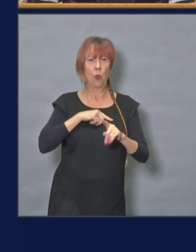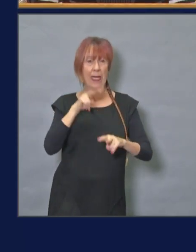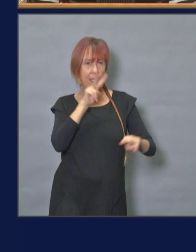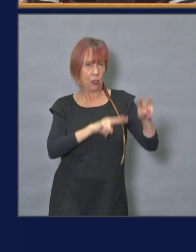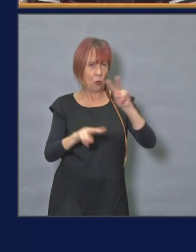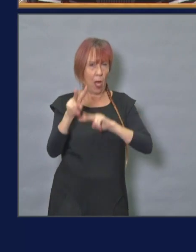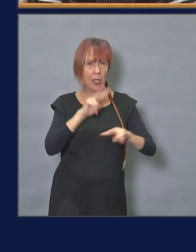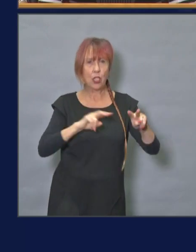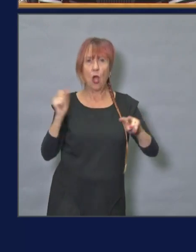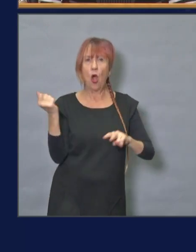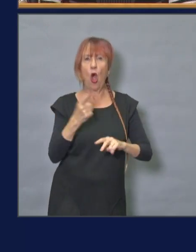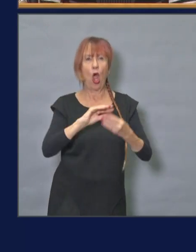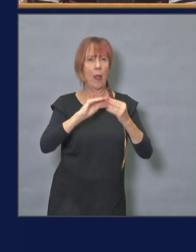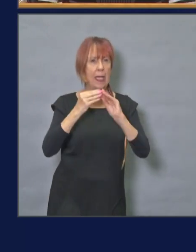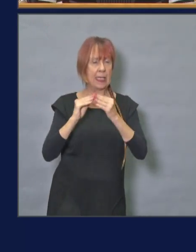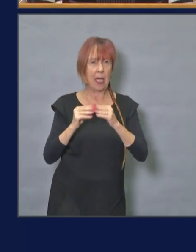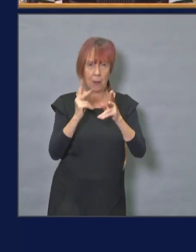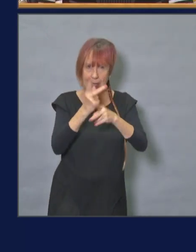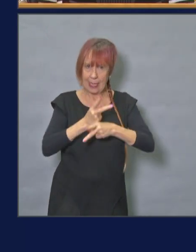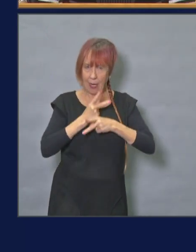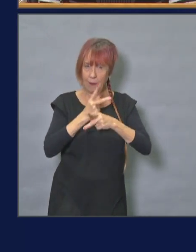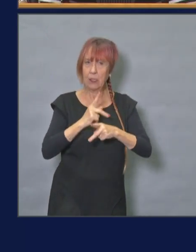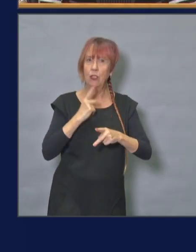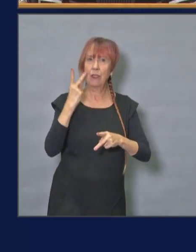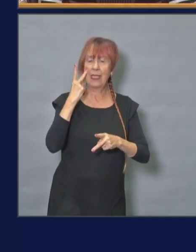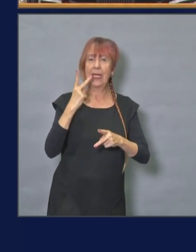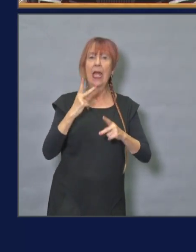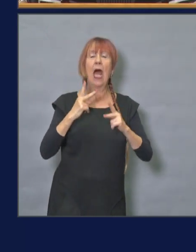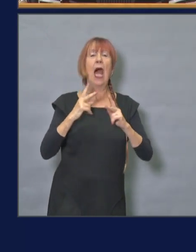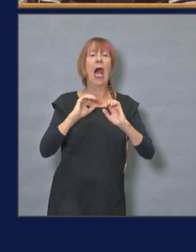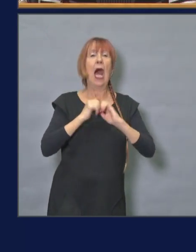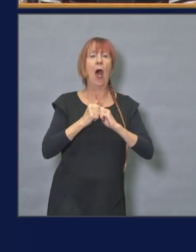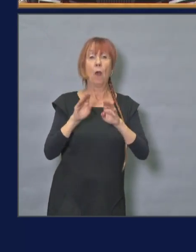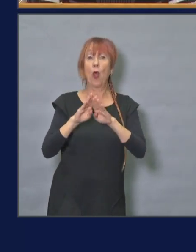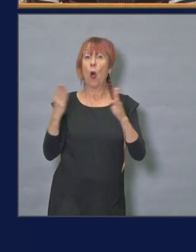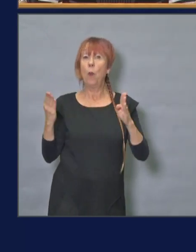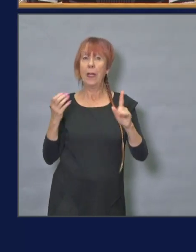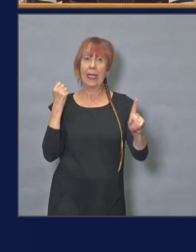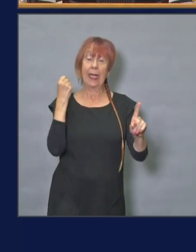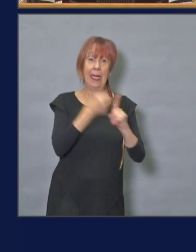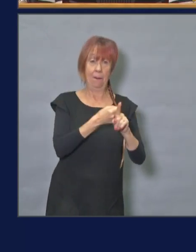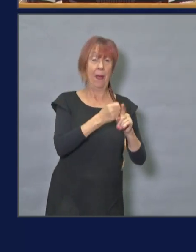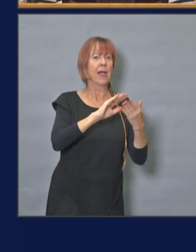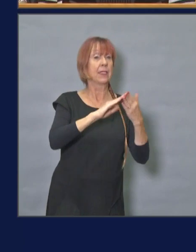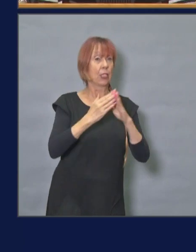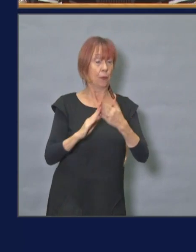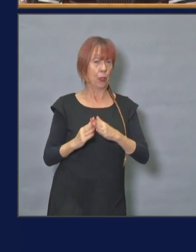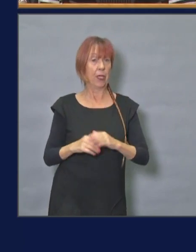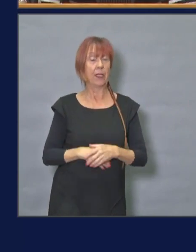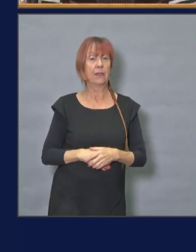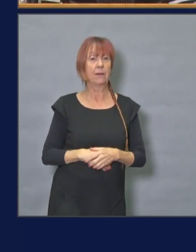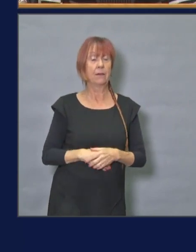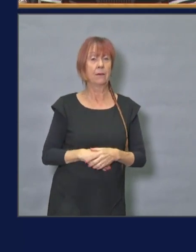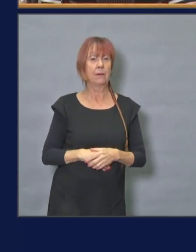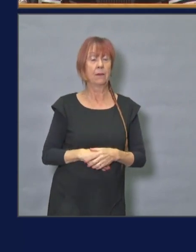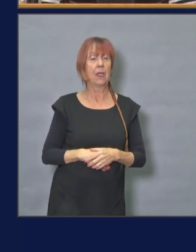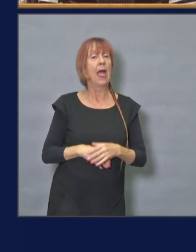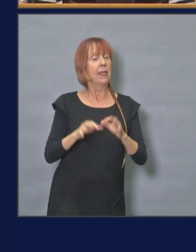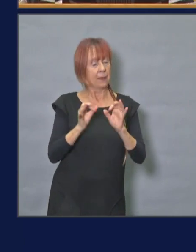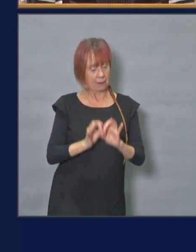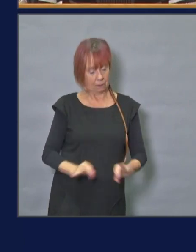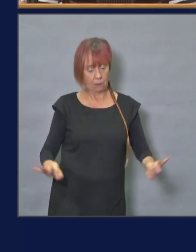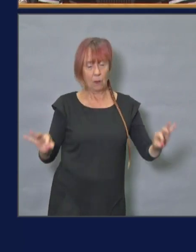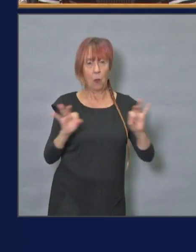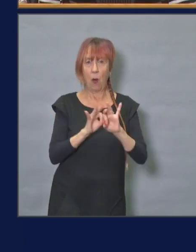these indicators carefully to see what impact reopening is having in our communities. It does remain important that we